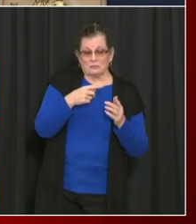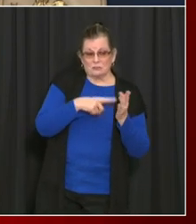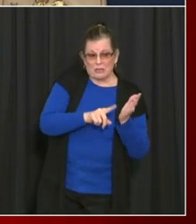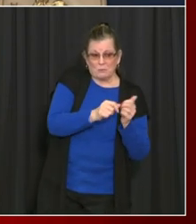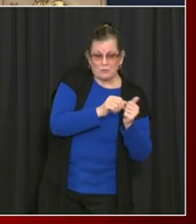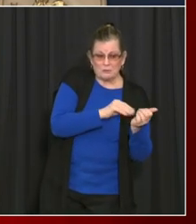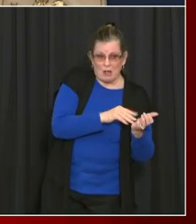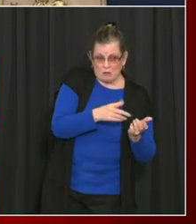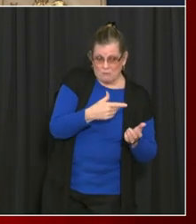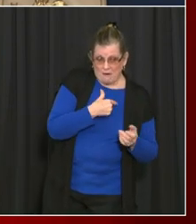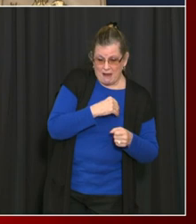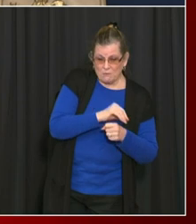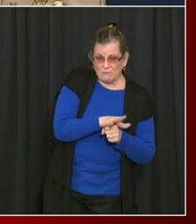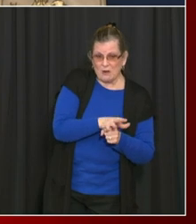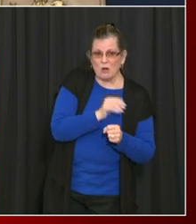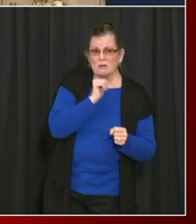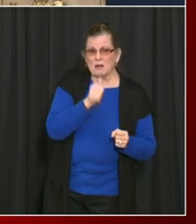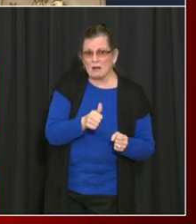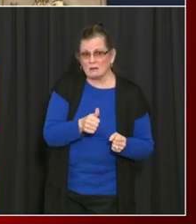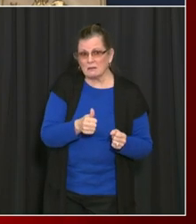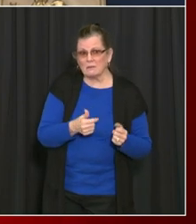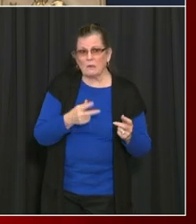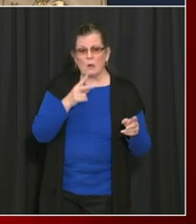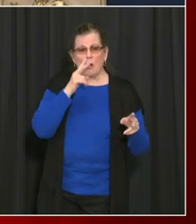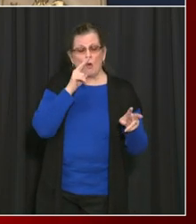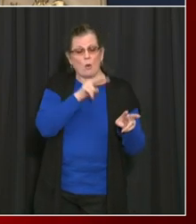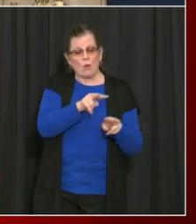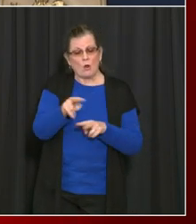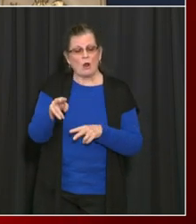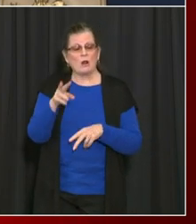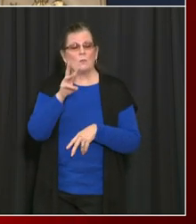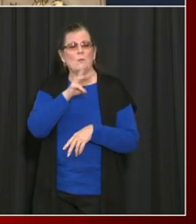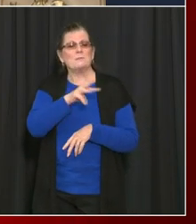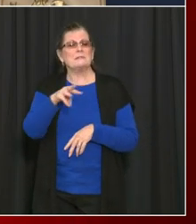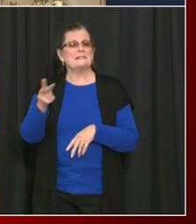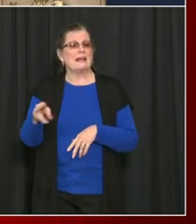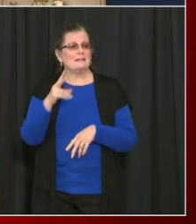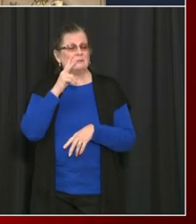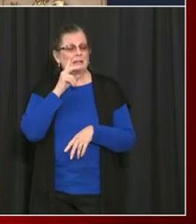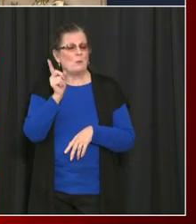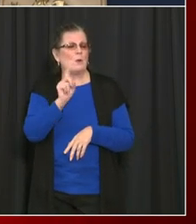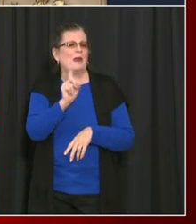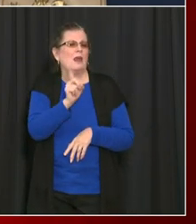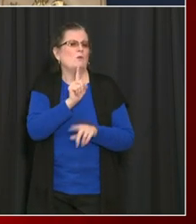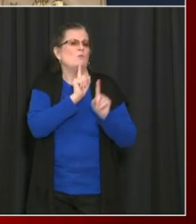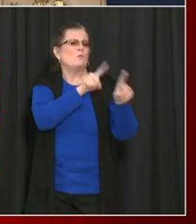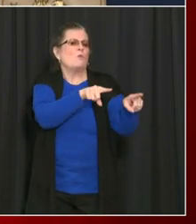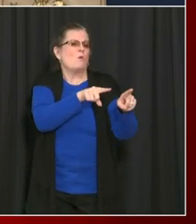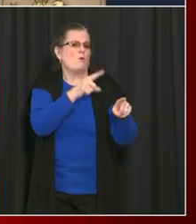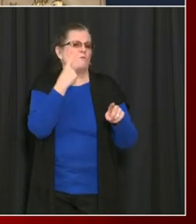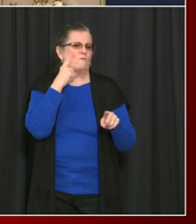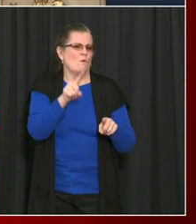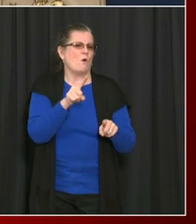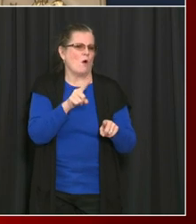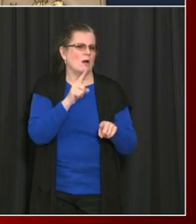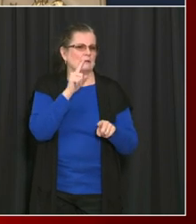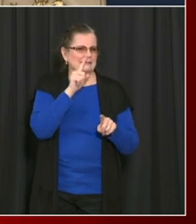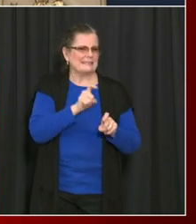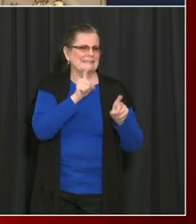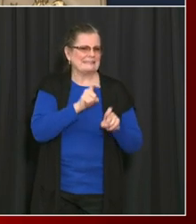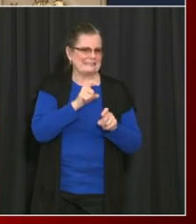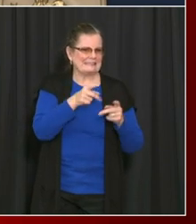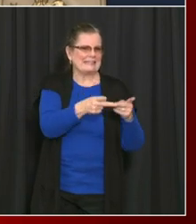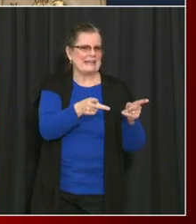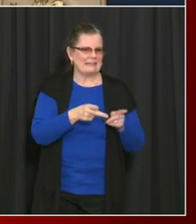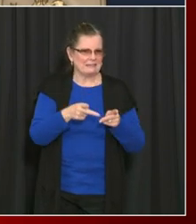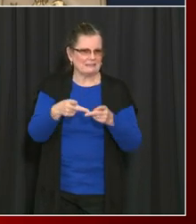coronavirus.dc.gov for testing locations. So I'm joined by Jennifer Smith, Chris Rodriguez, and